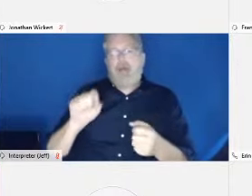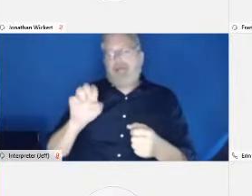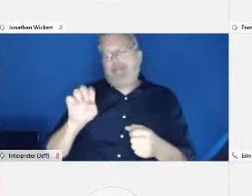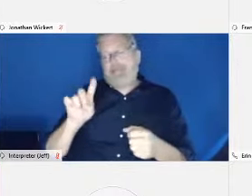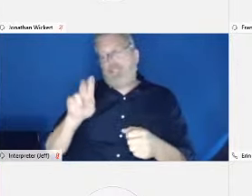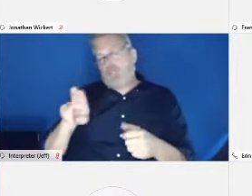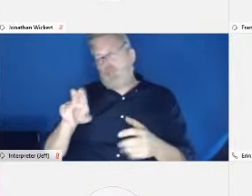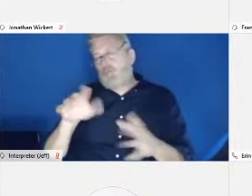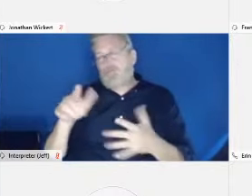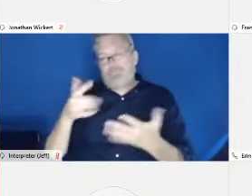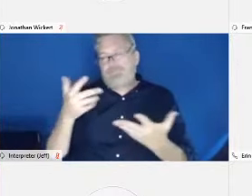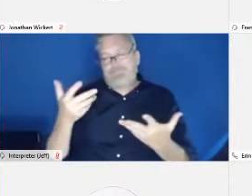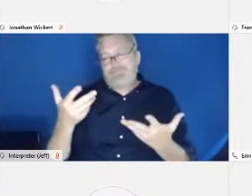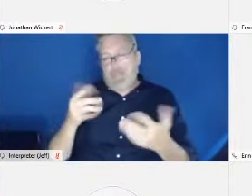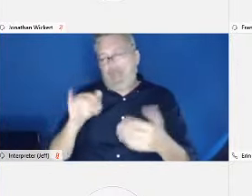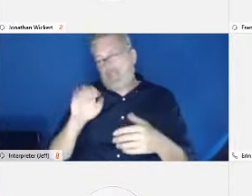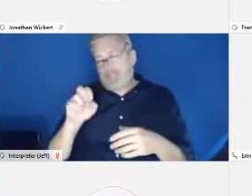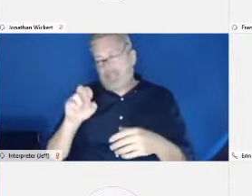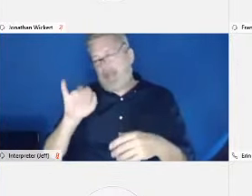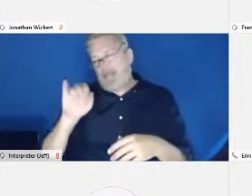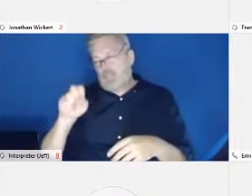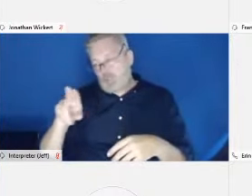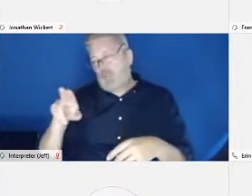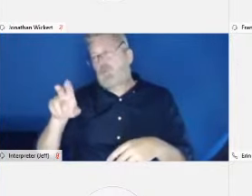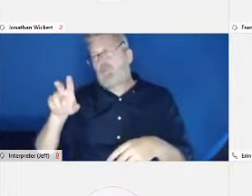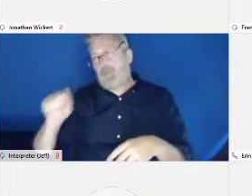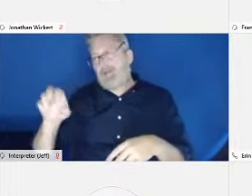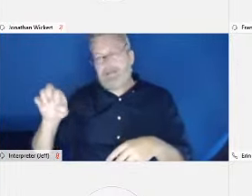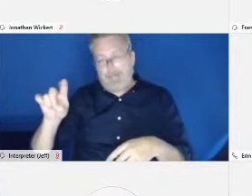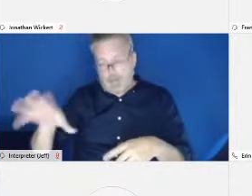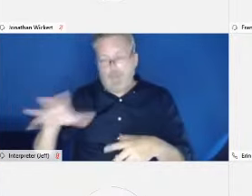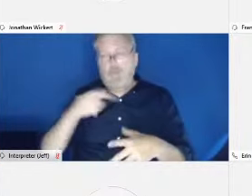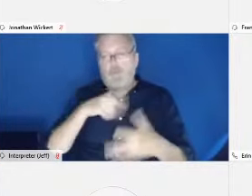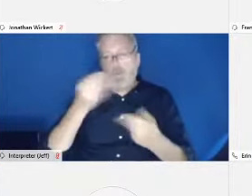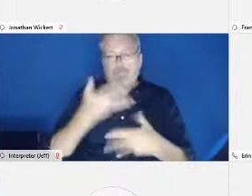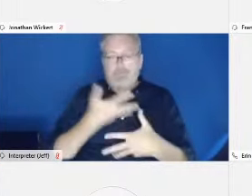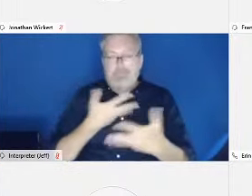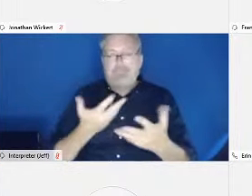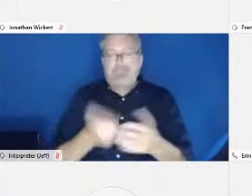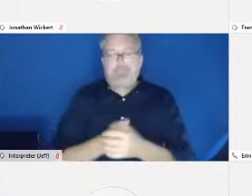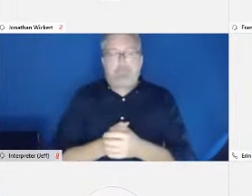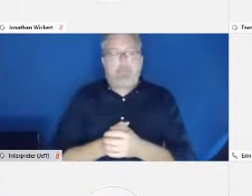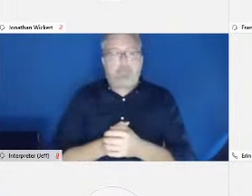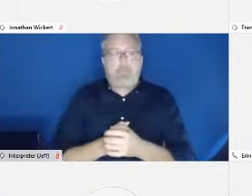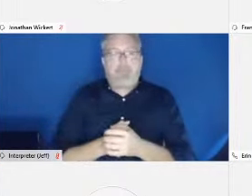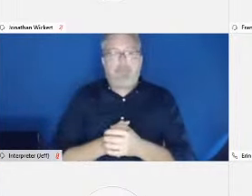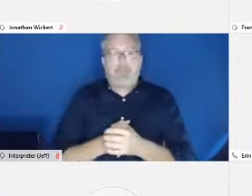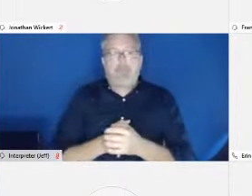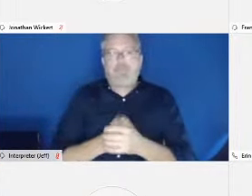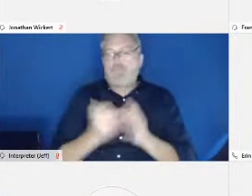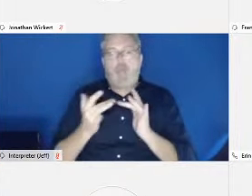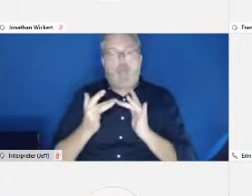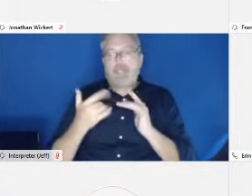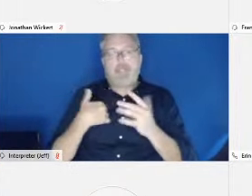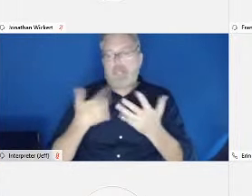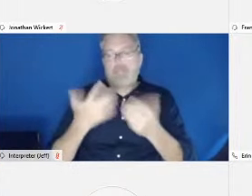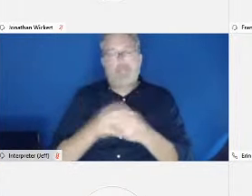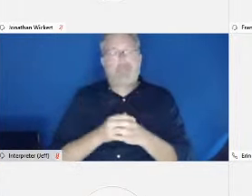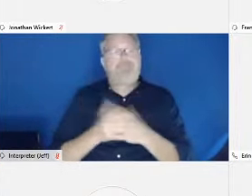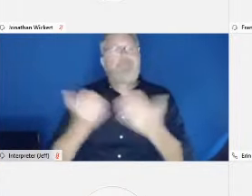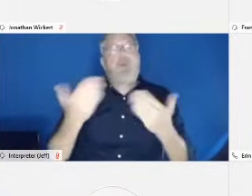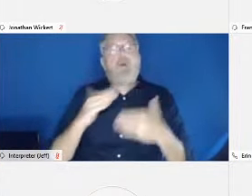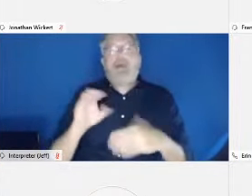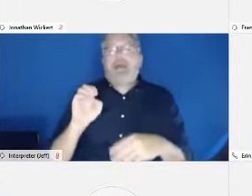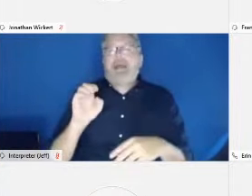information about that. Great. Let's see, I'm just looking down at our questions here.